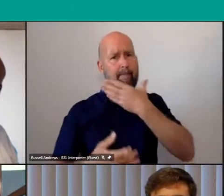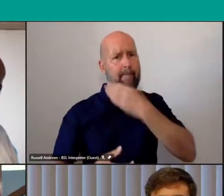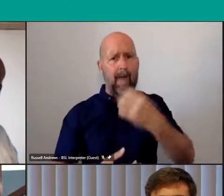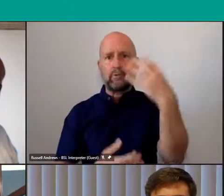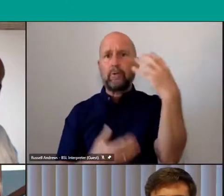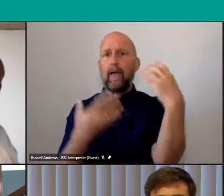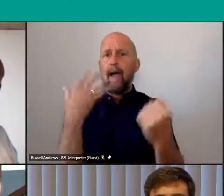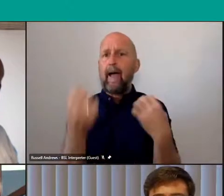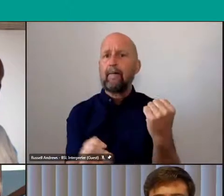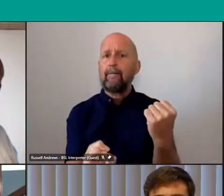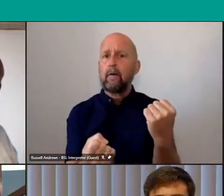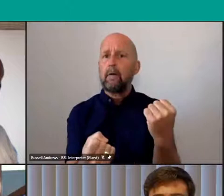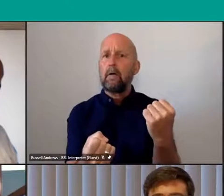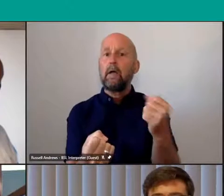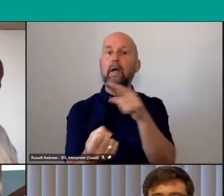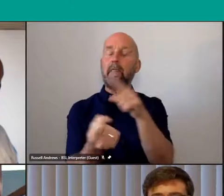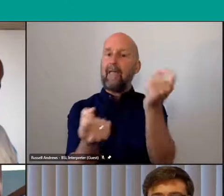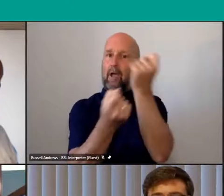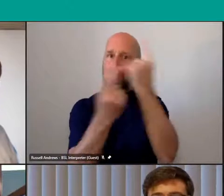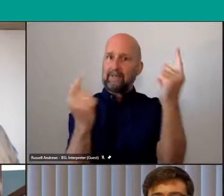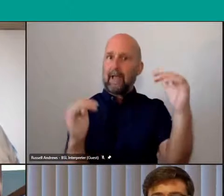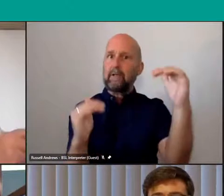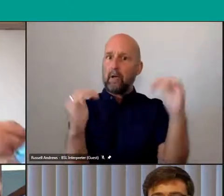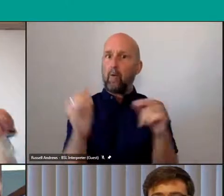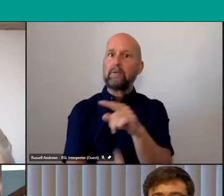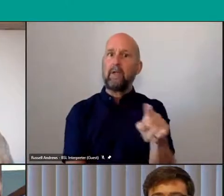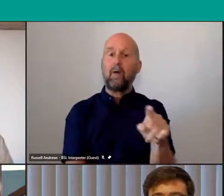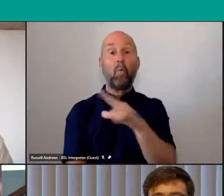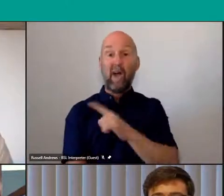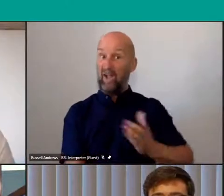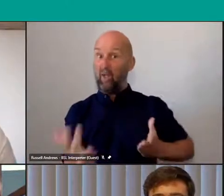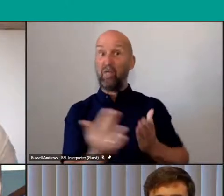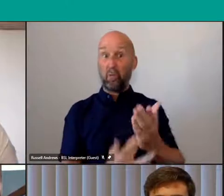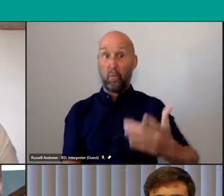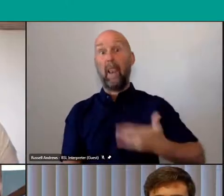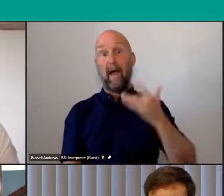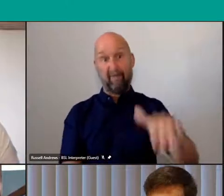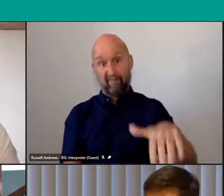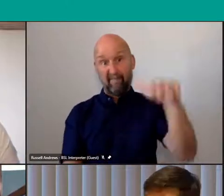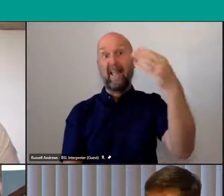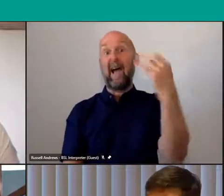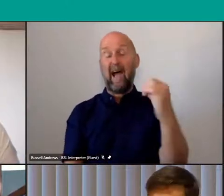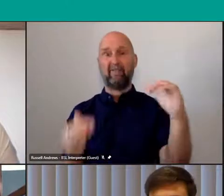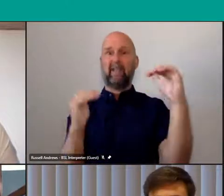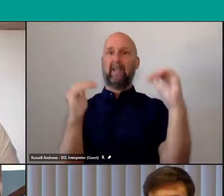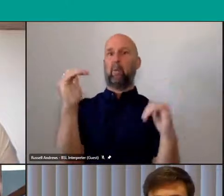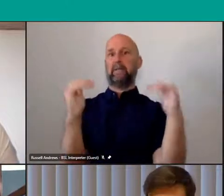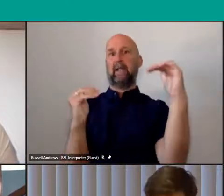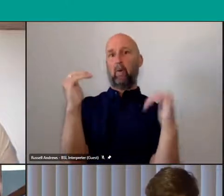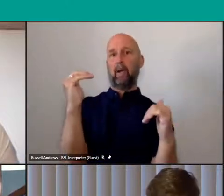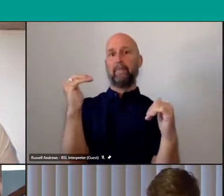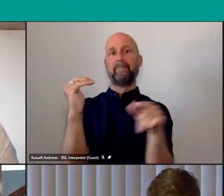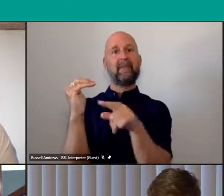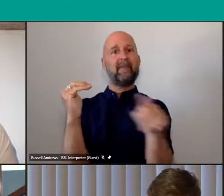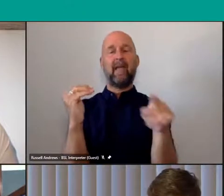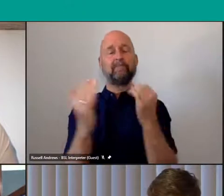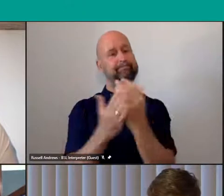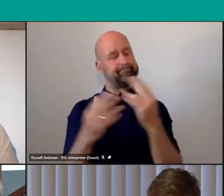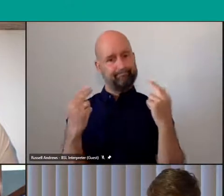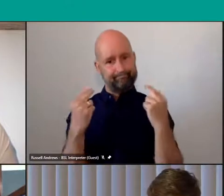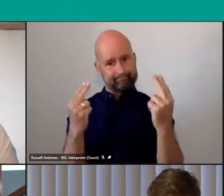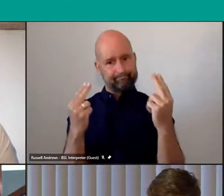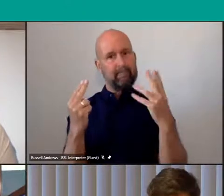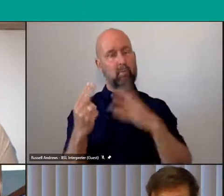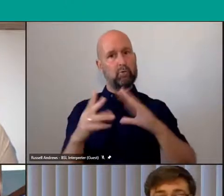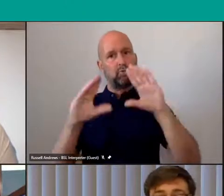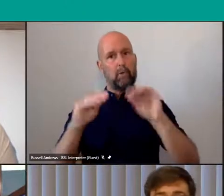understood inequality deeply because they had lived it and want to be part of cracking this problem once and for all.